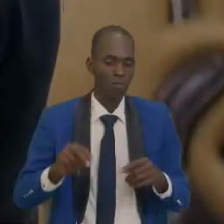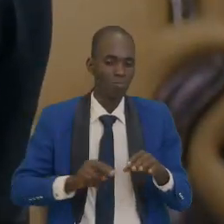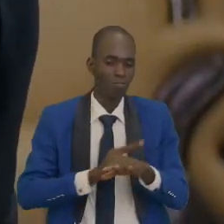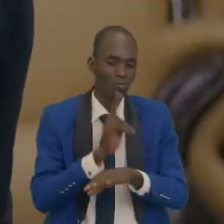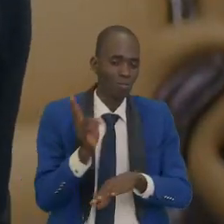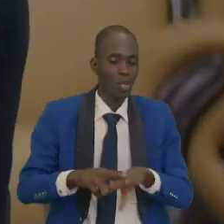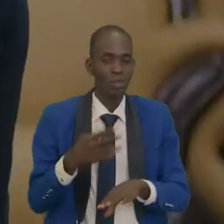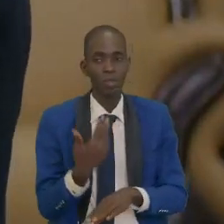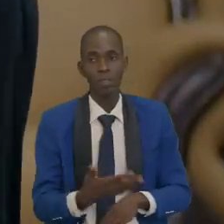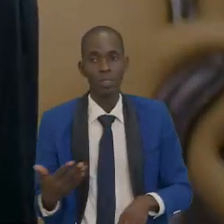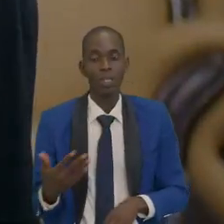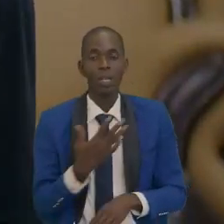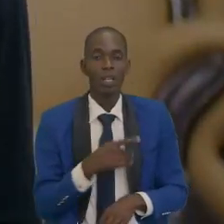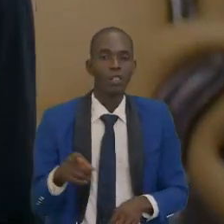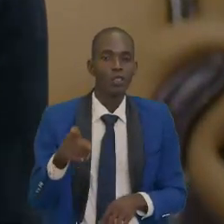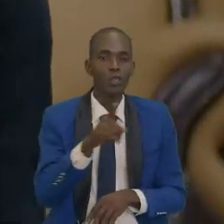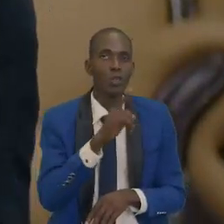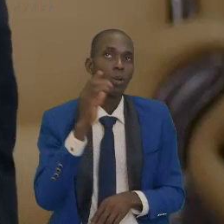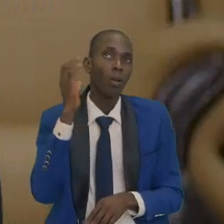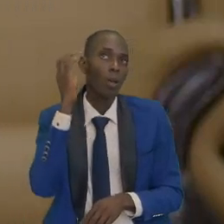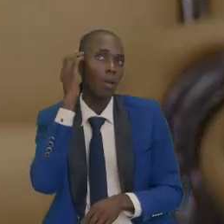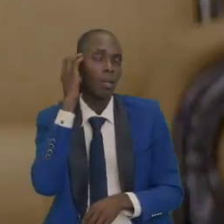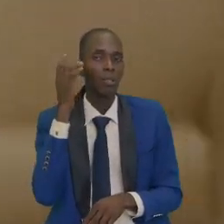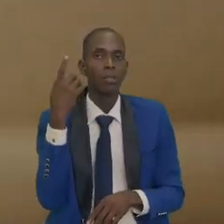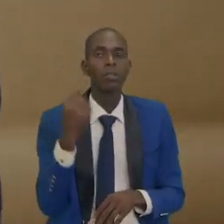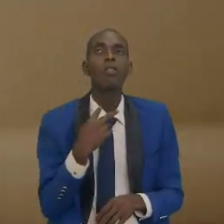and you leave listen to The Voice from on high